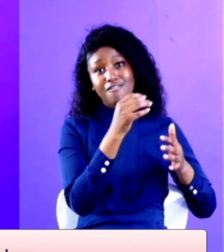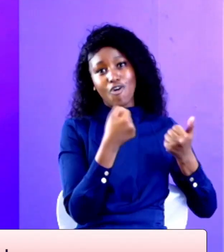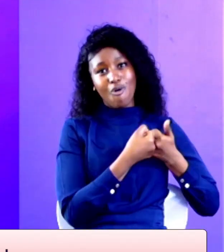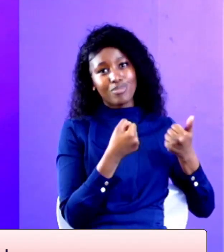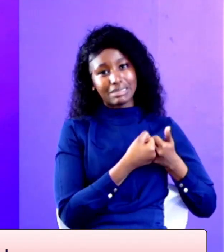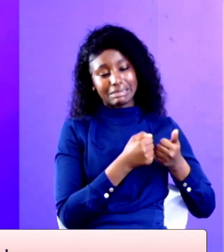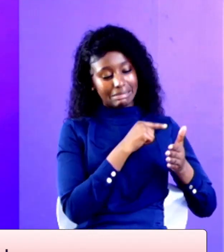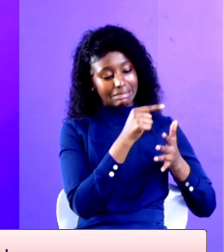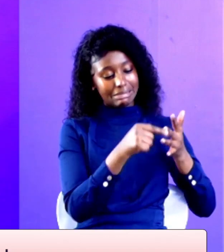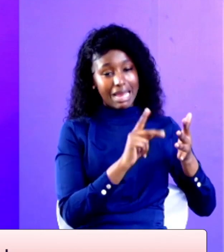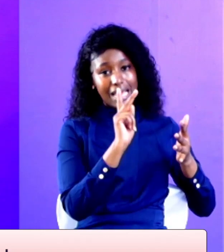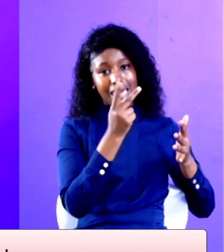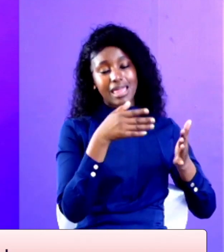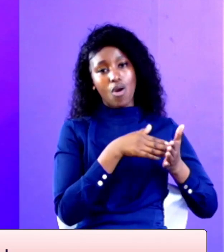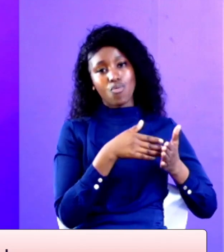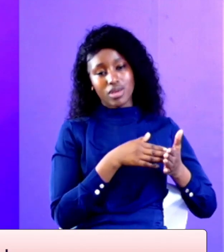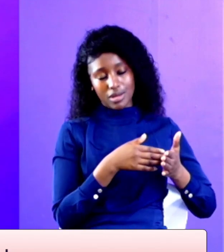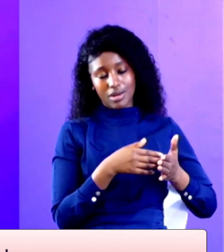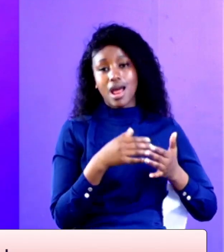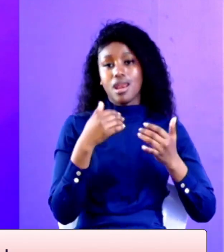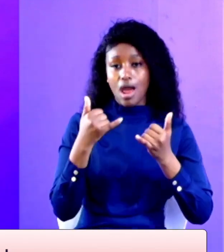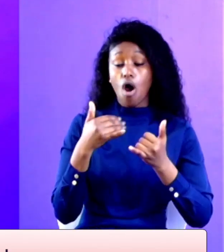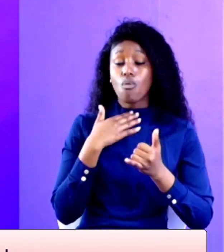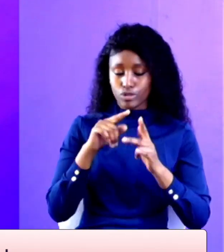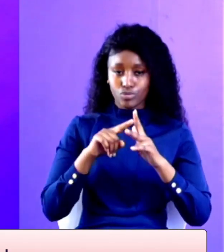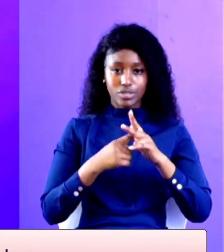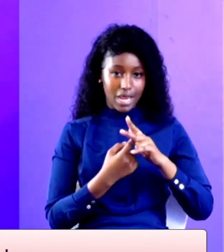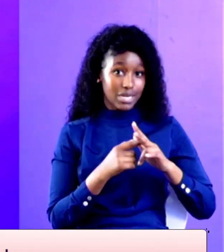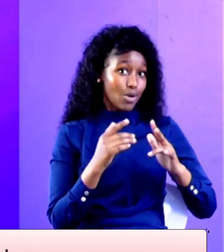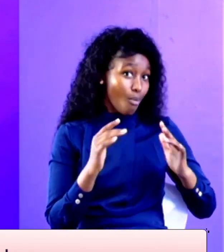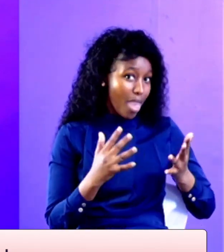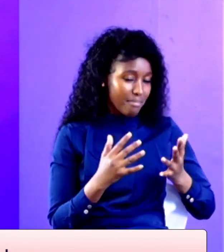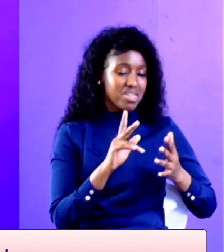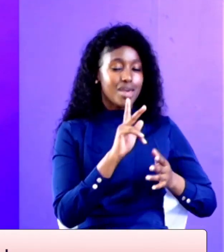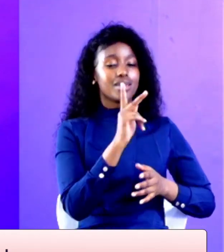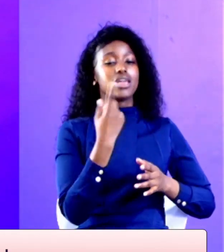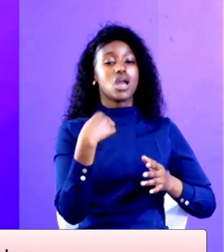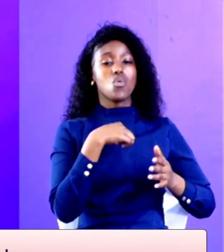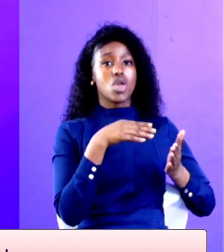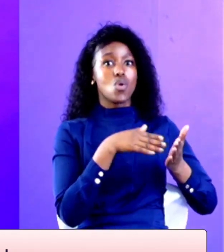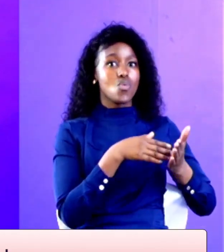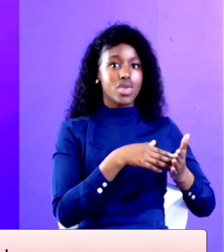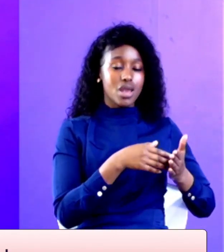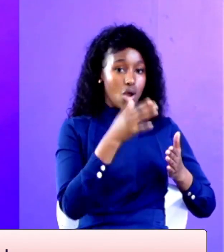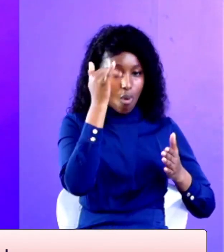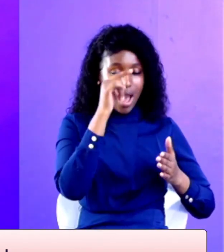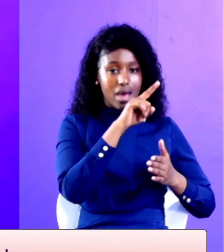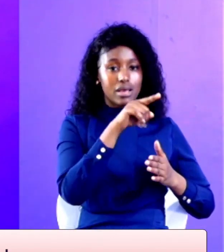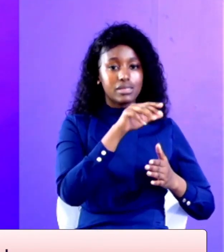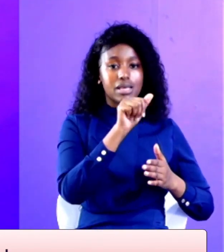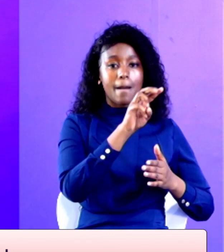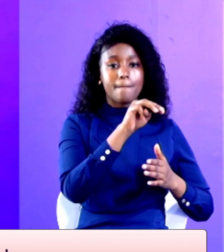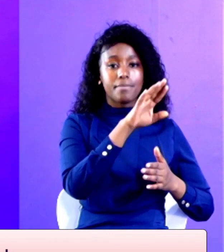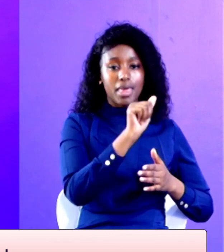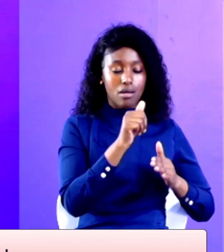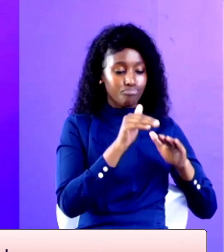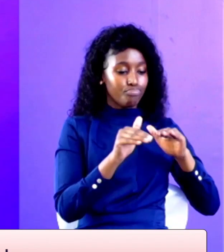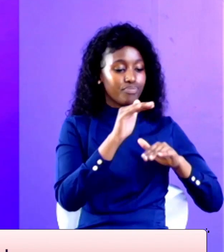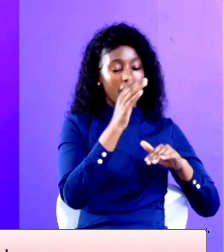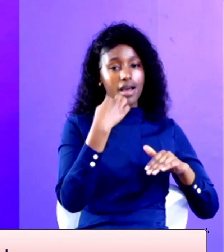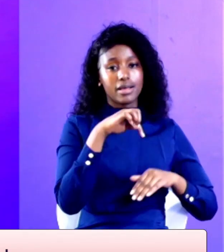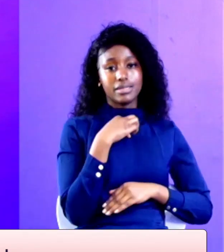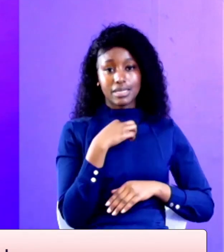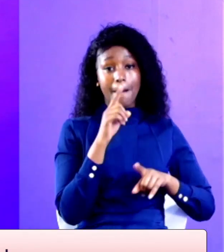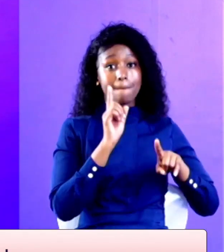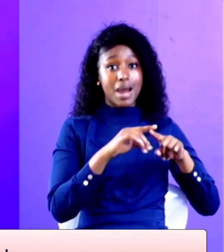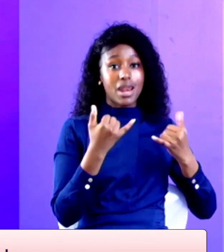weakest. Let's start with the weakest one is Kenya, because Zambia, they are ahead of us, that's for sure. But when you look at